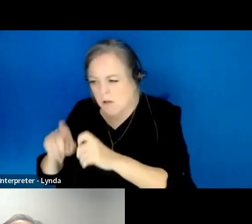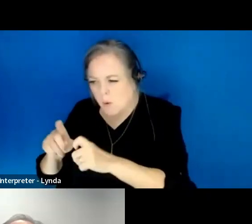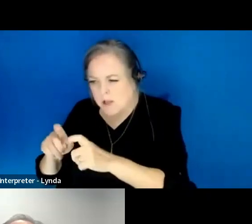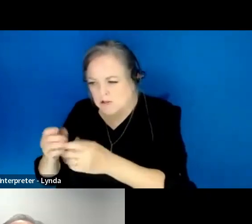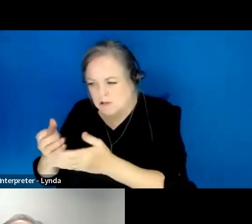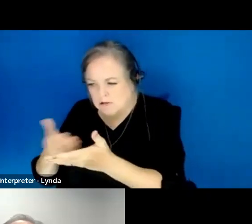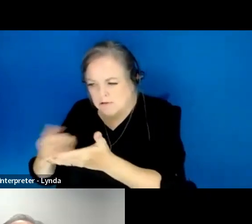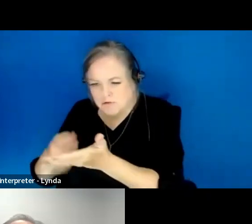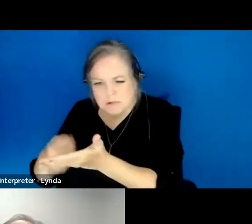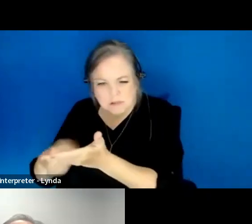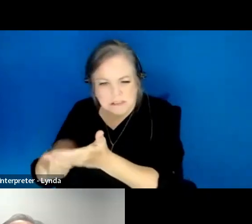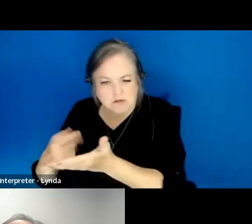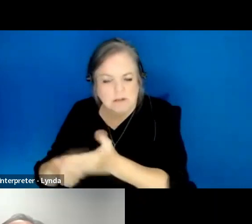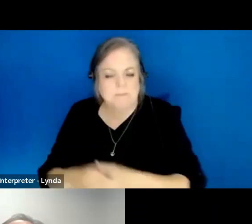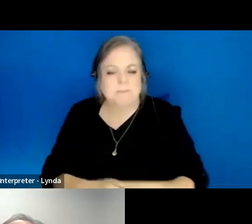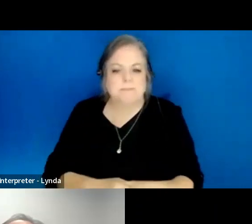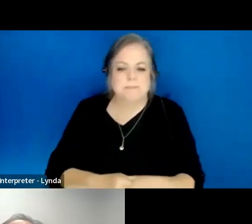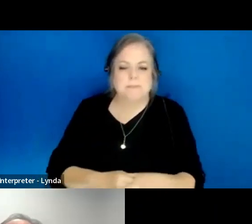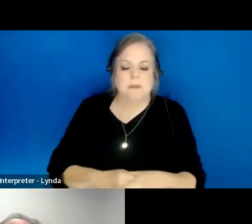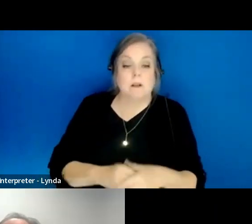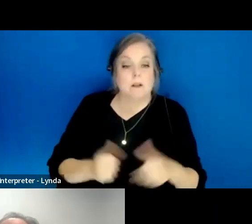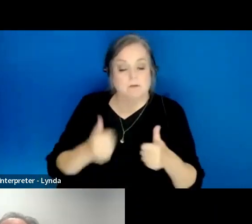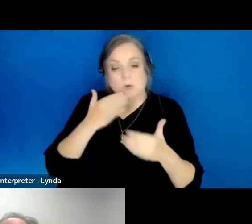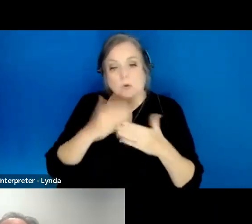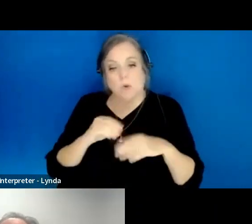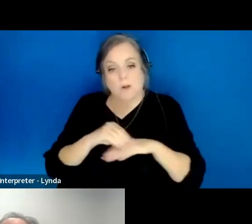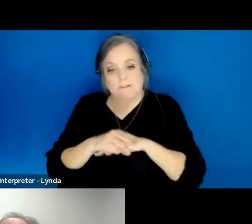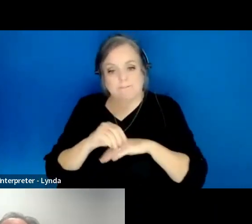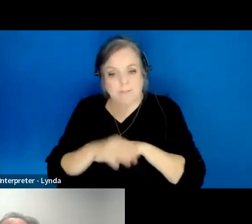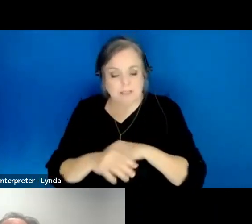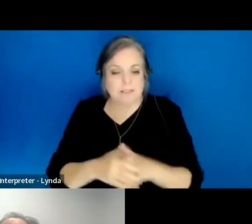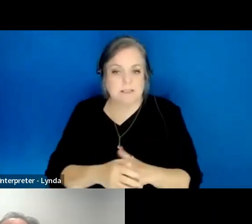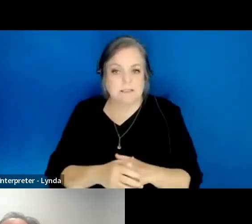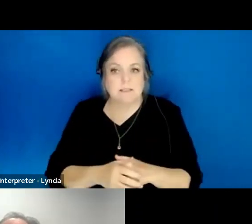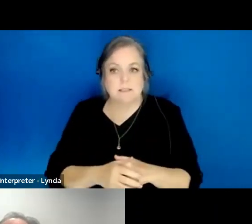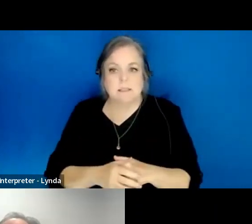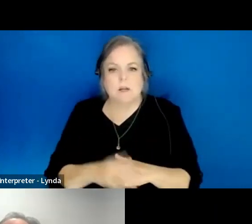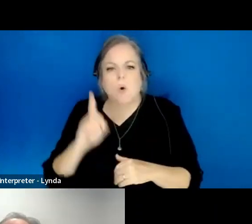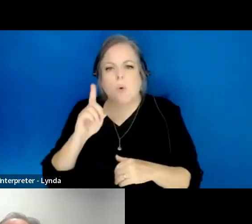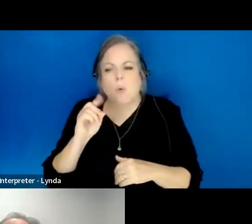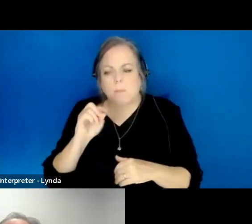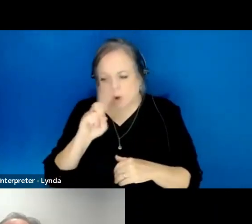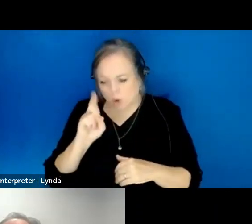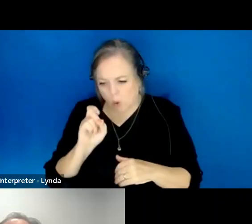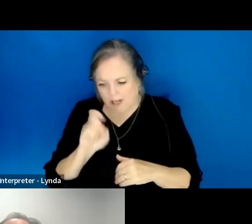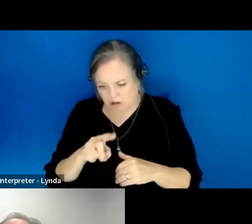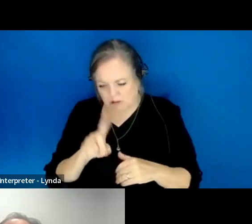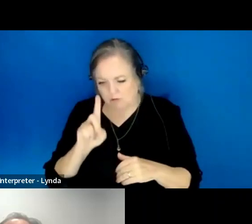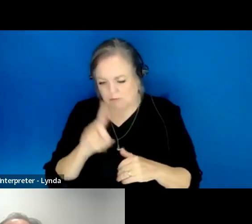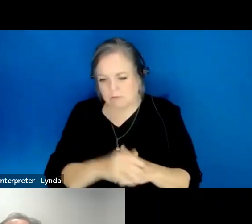Right. Thank you. That's sound advice. Let's see, one more question